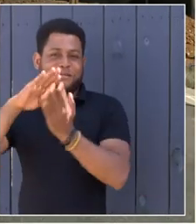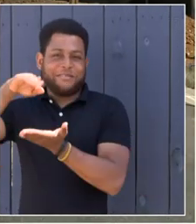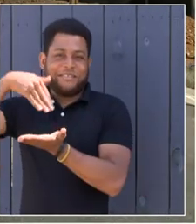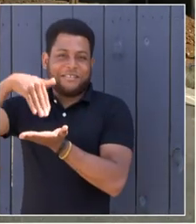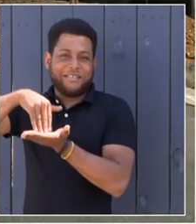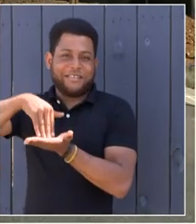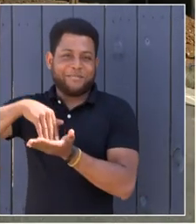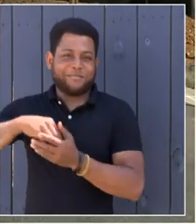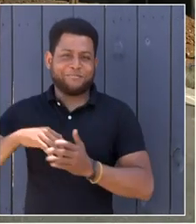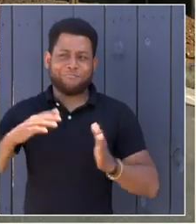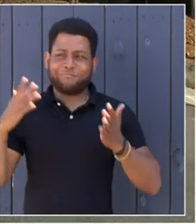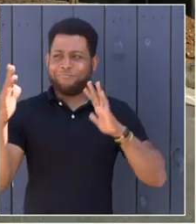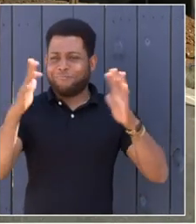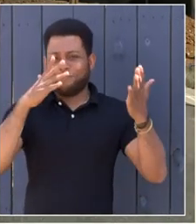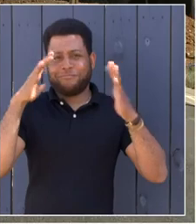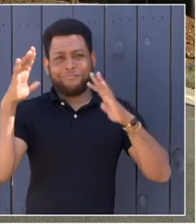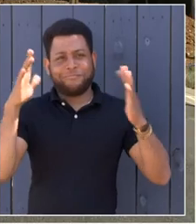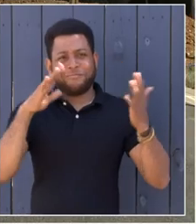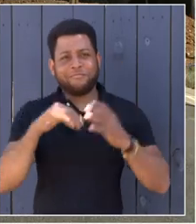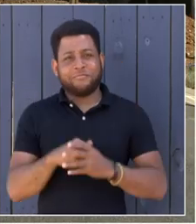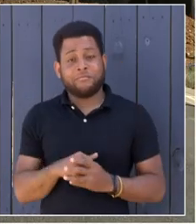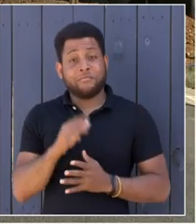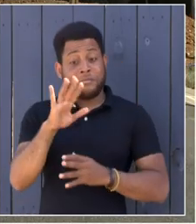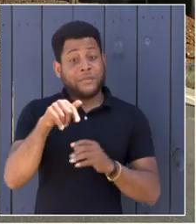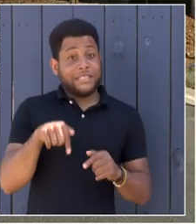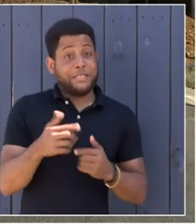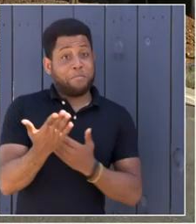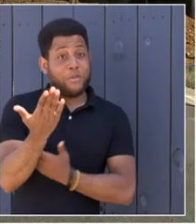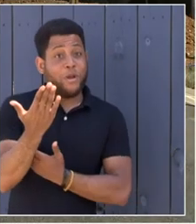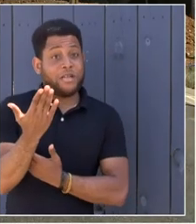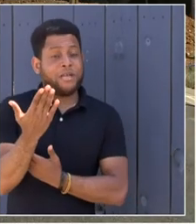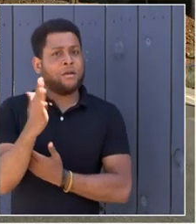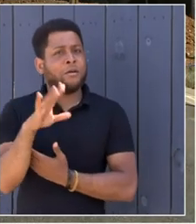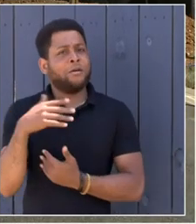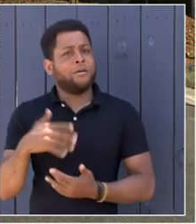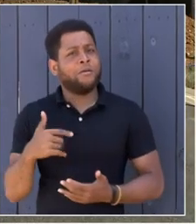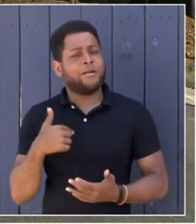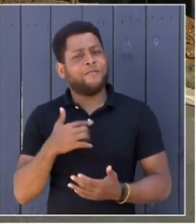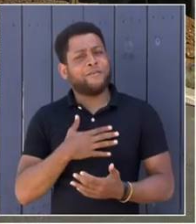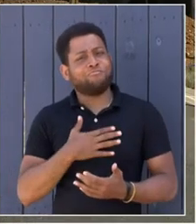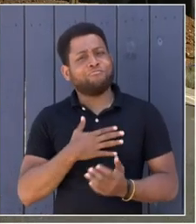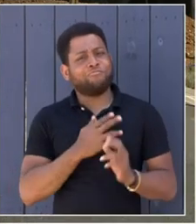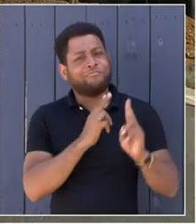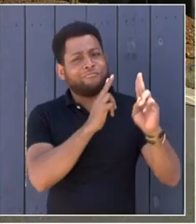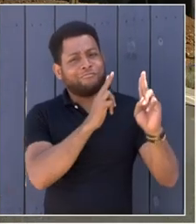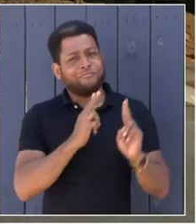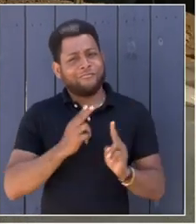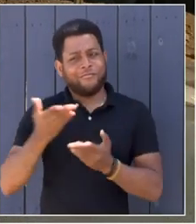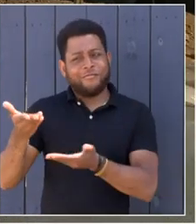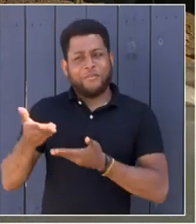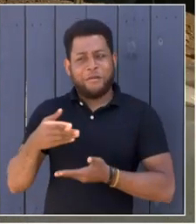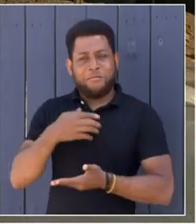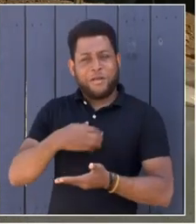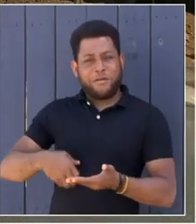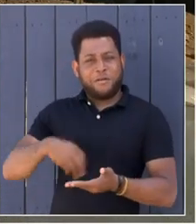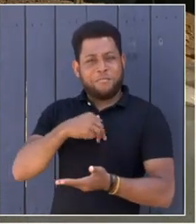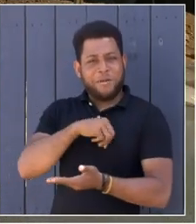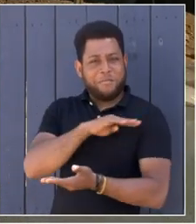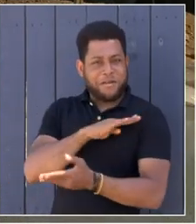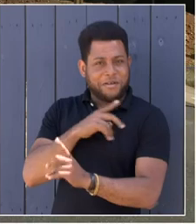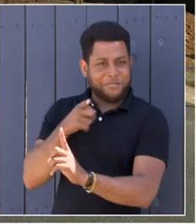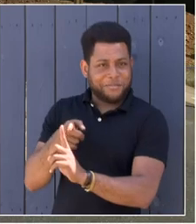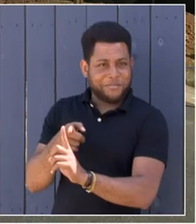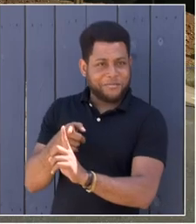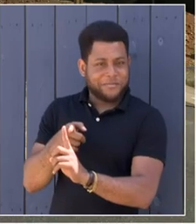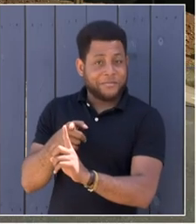This morning, I have the distinct pleasure and honor of introducing Mayor Muriel Bowser. I was also asked to